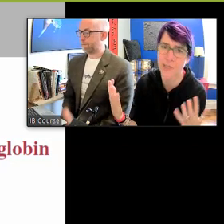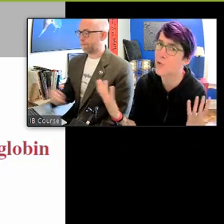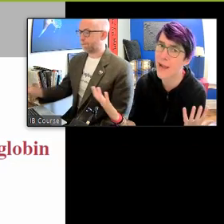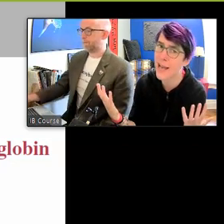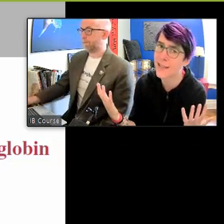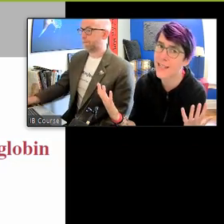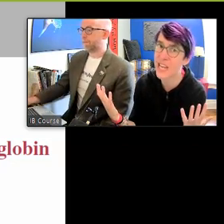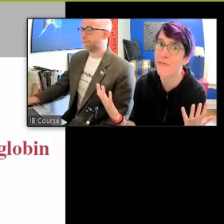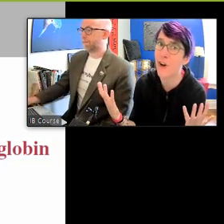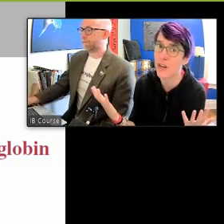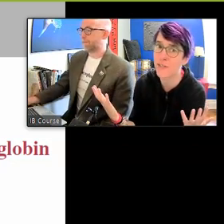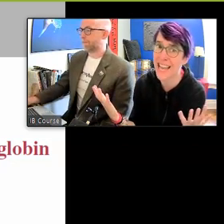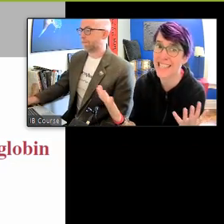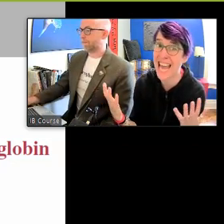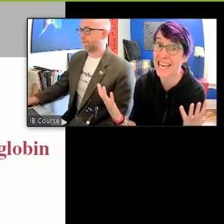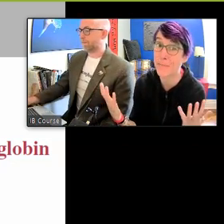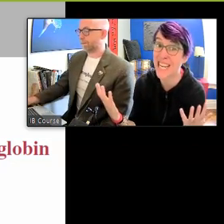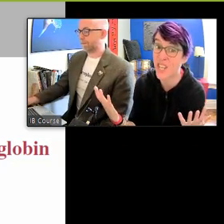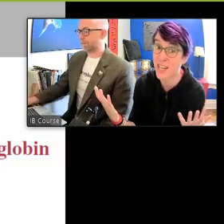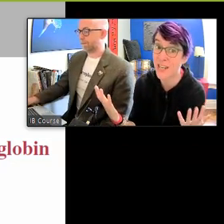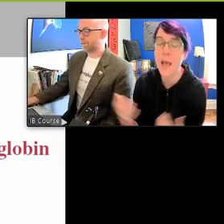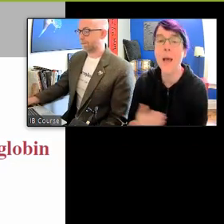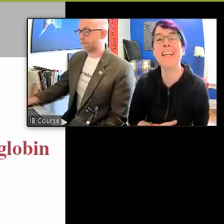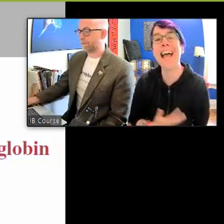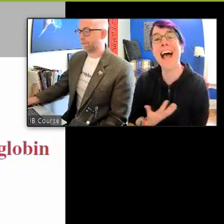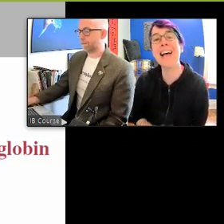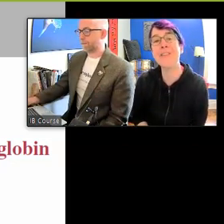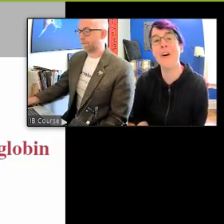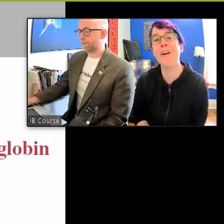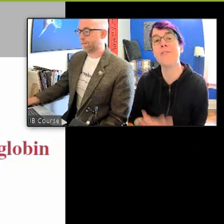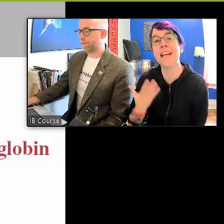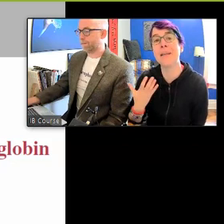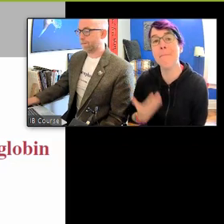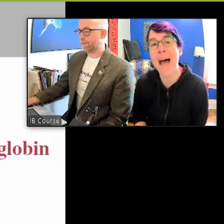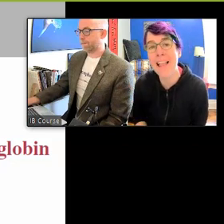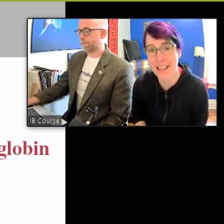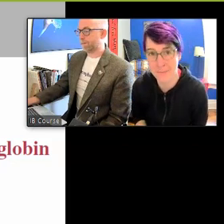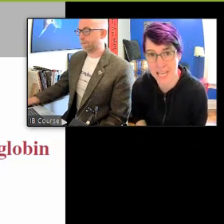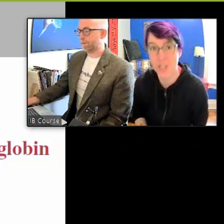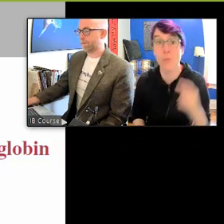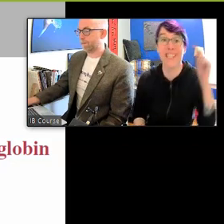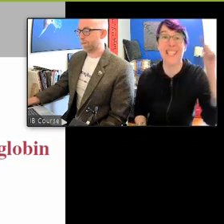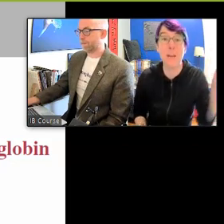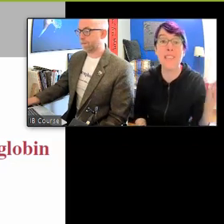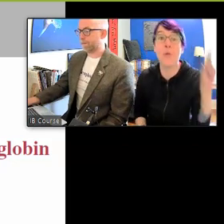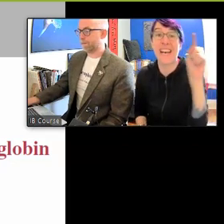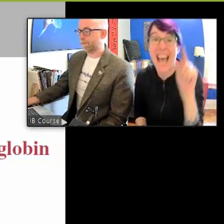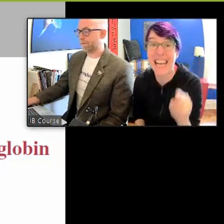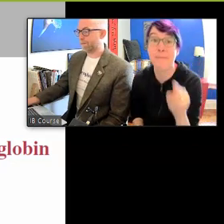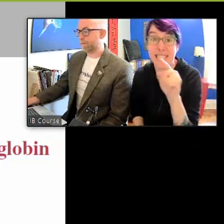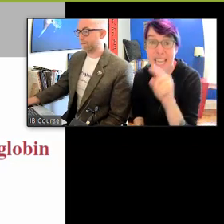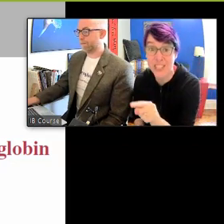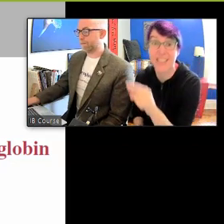system, which is why it hasn't evolved as an adaptation, but it has evolved as a maladaptation with